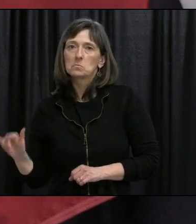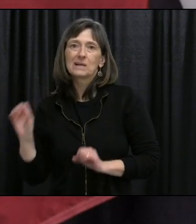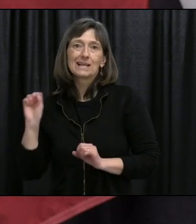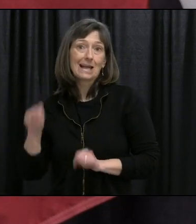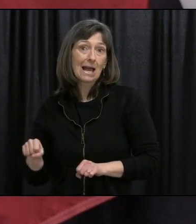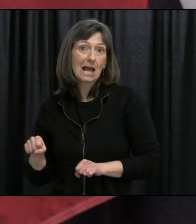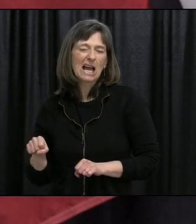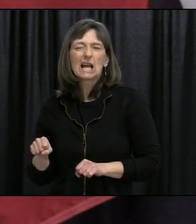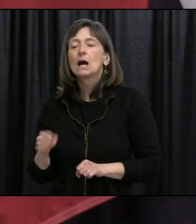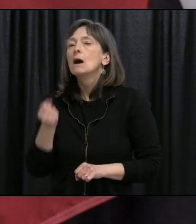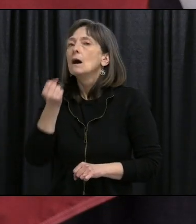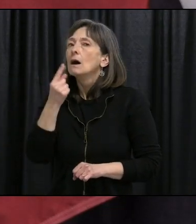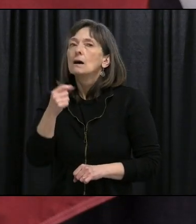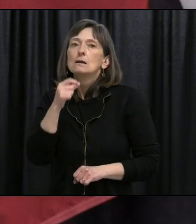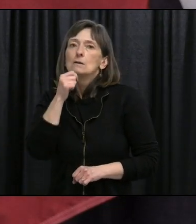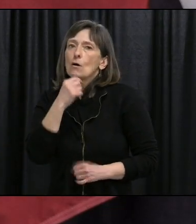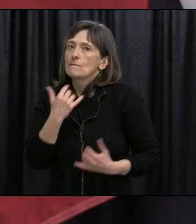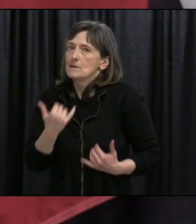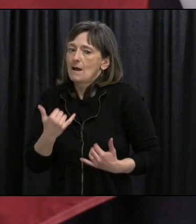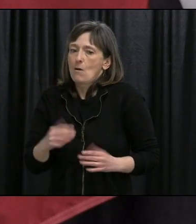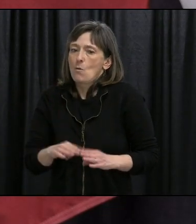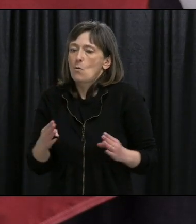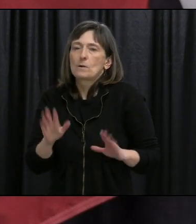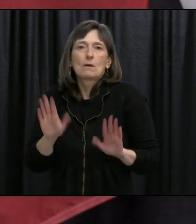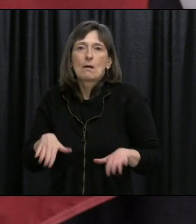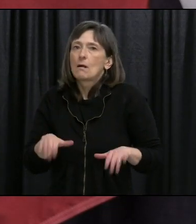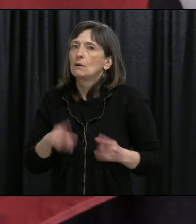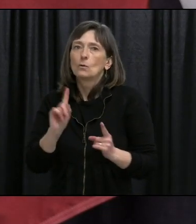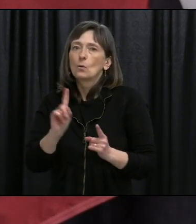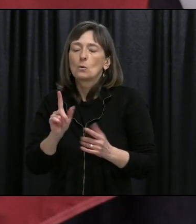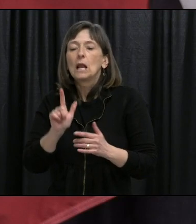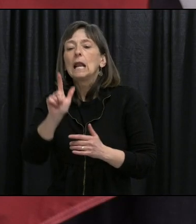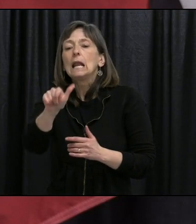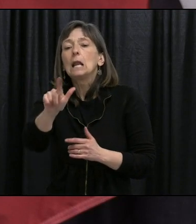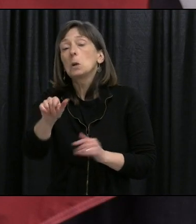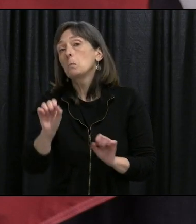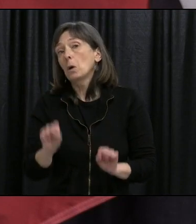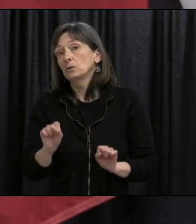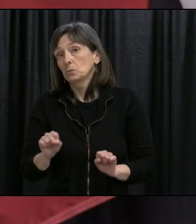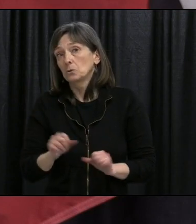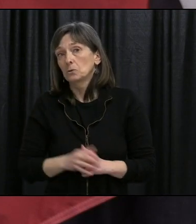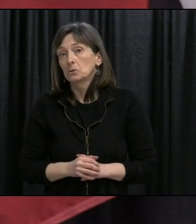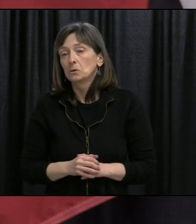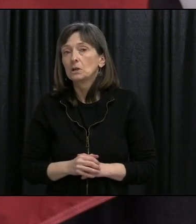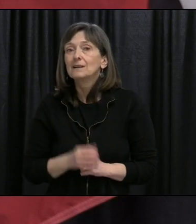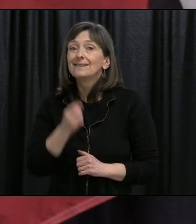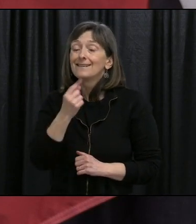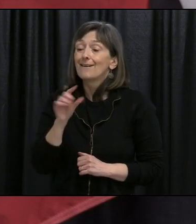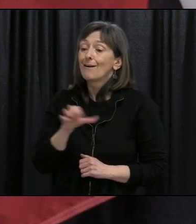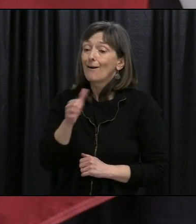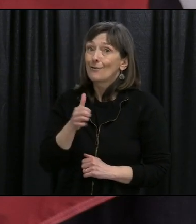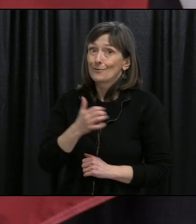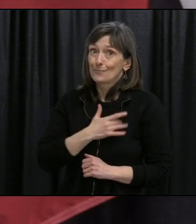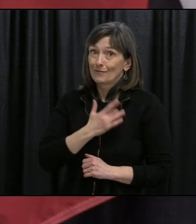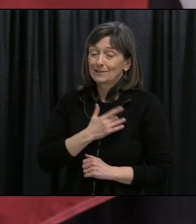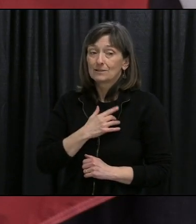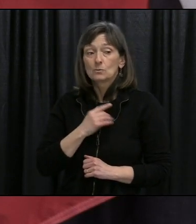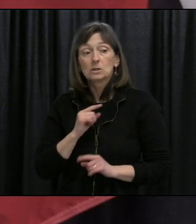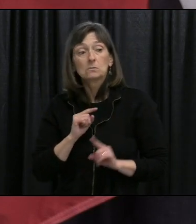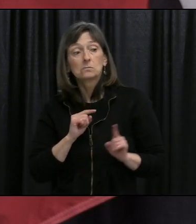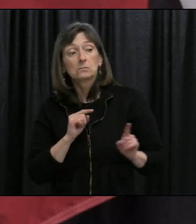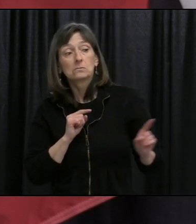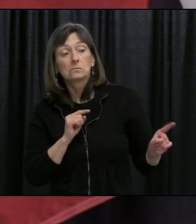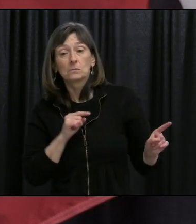in the summer. This is not something that's being considered now. And none of this, as I said to my colleagues in other provinces, can ever be considered in